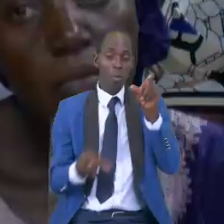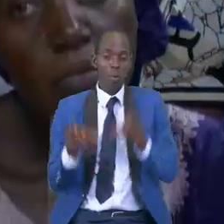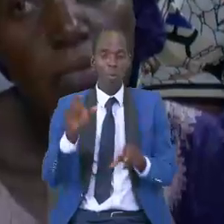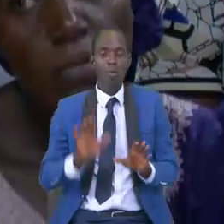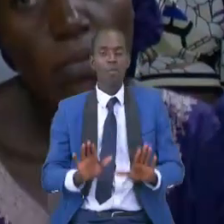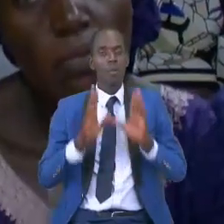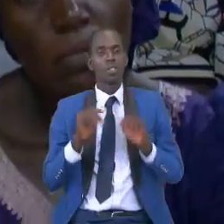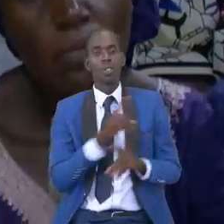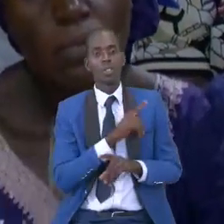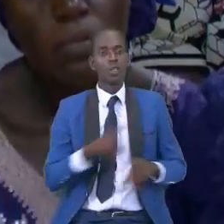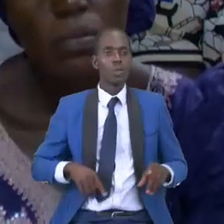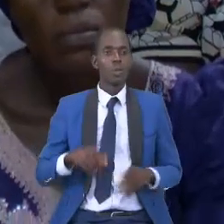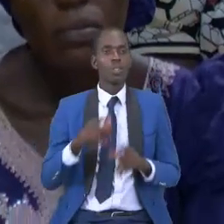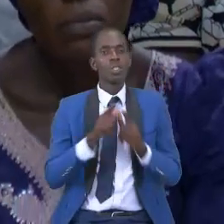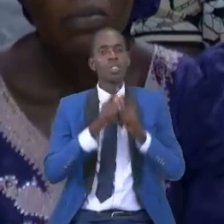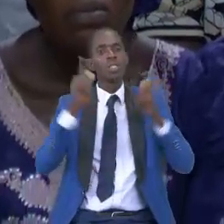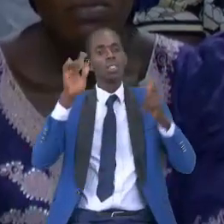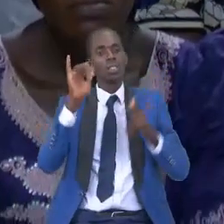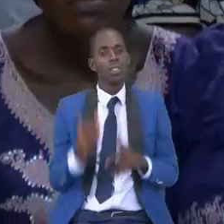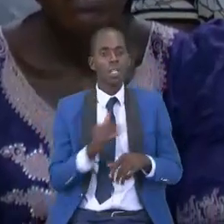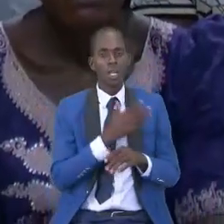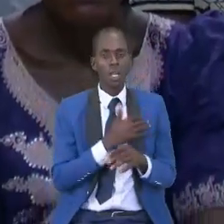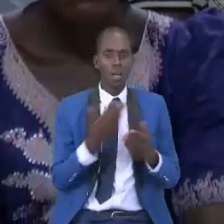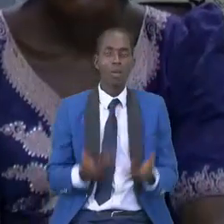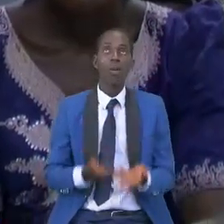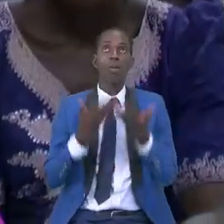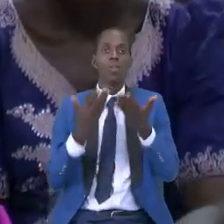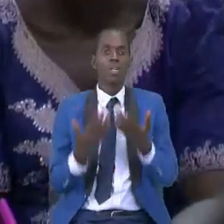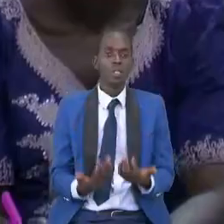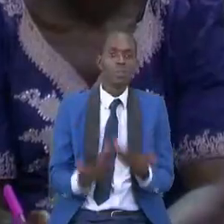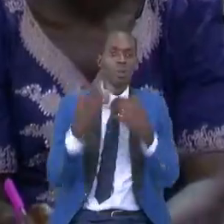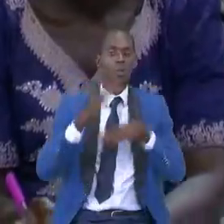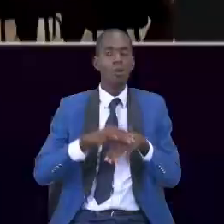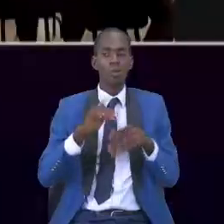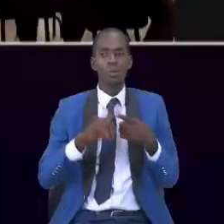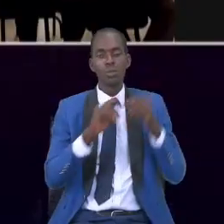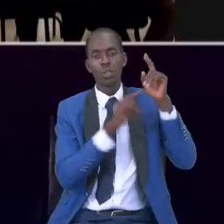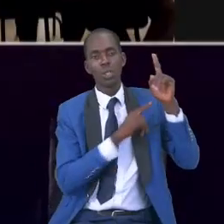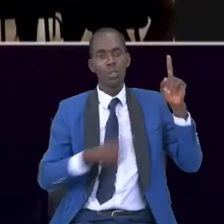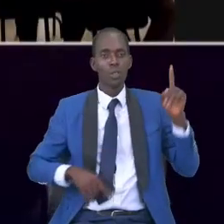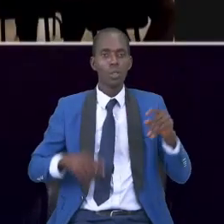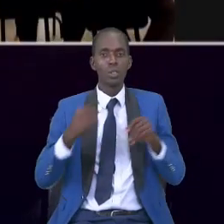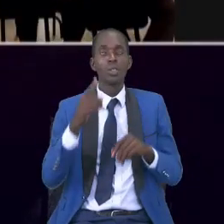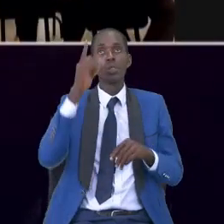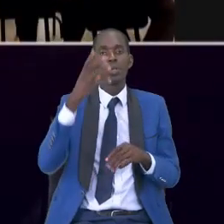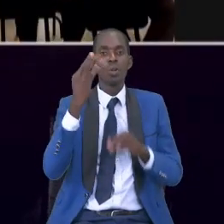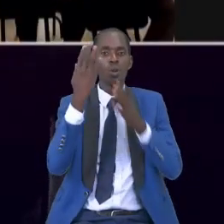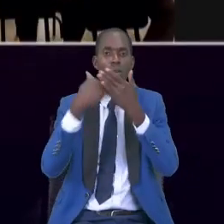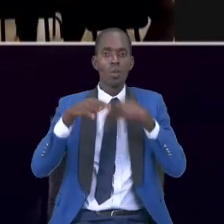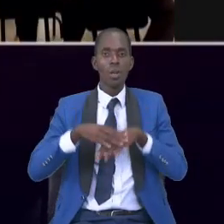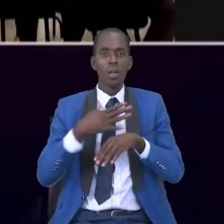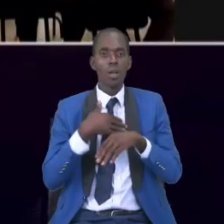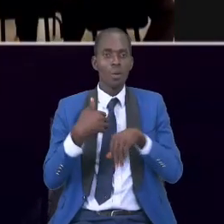offered sacrifice unto the Lord, the God of heaven, and they even made vows unto the Lord that we will serve